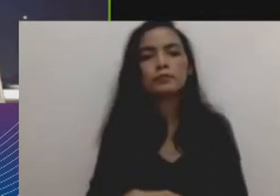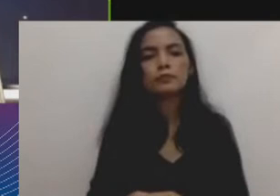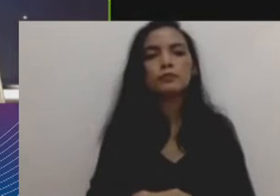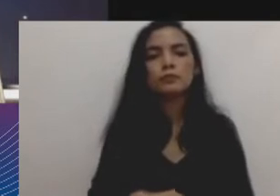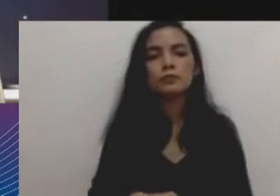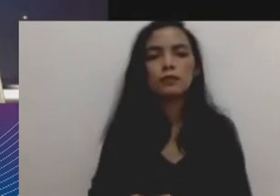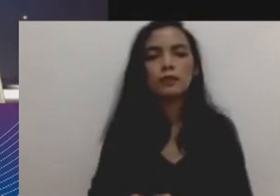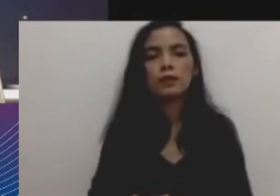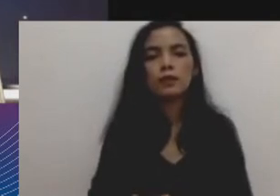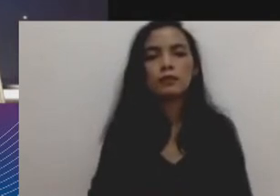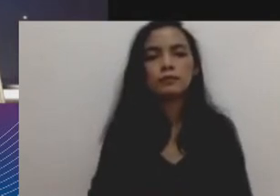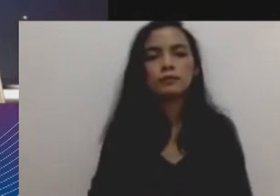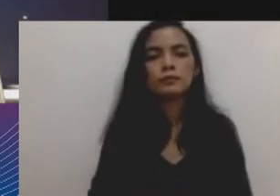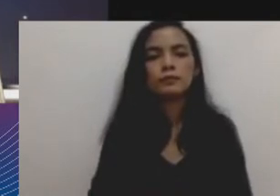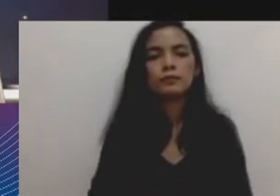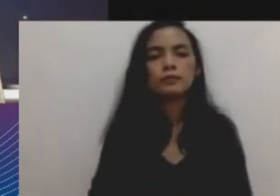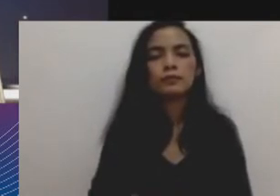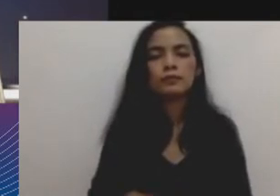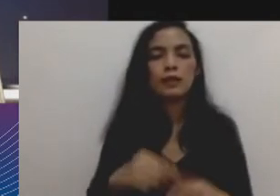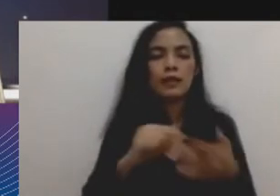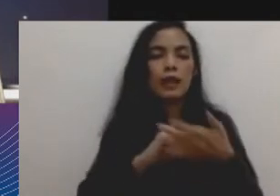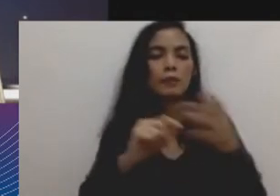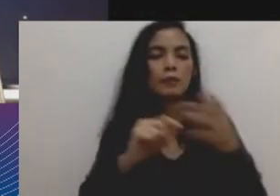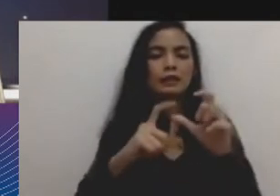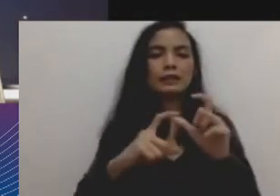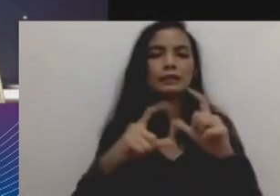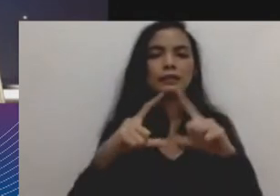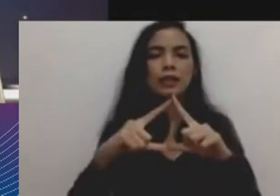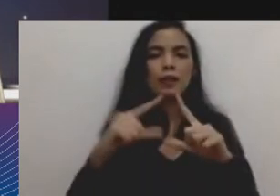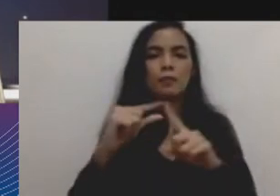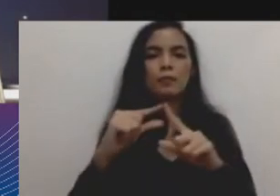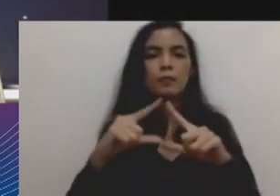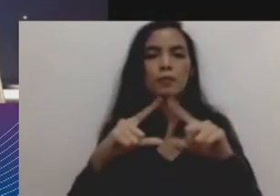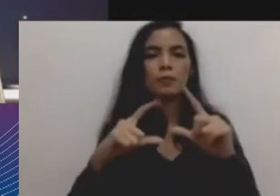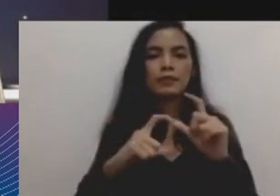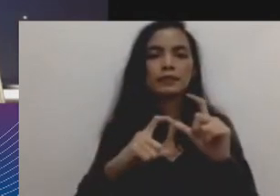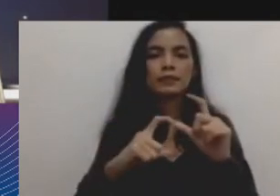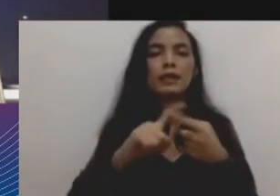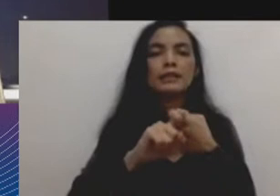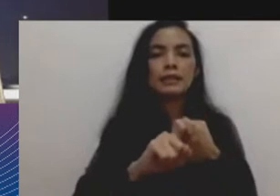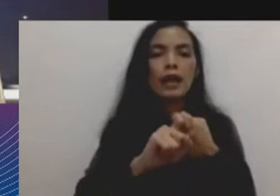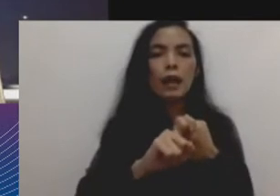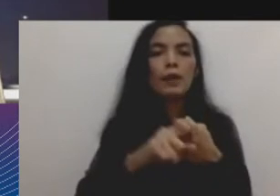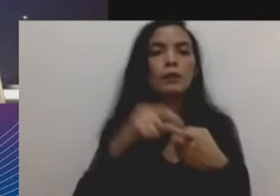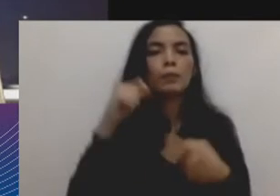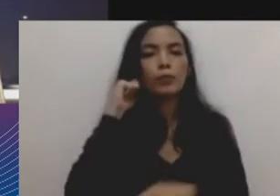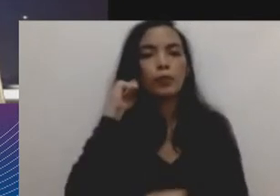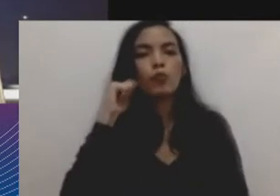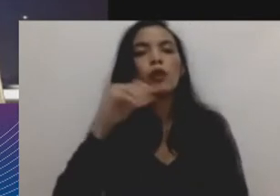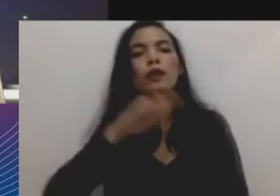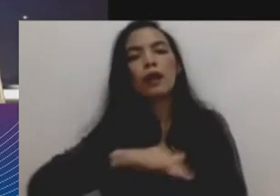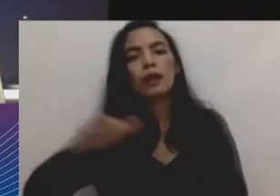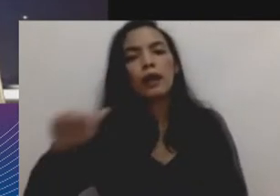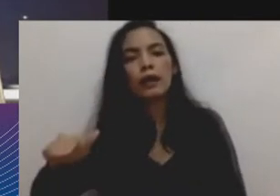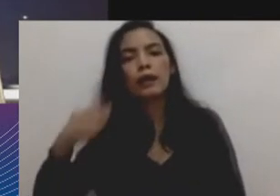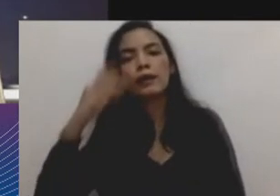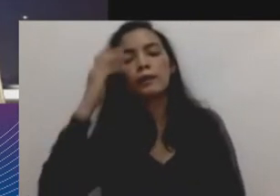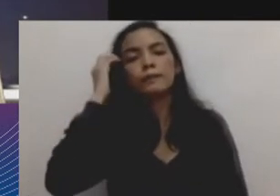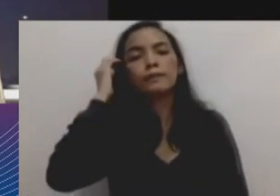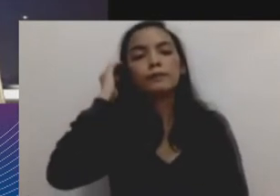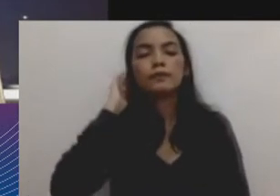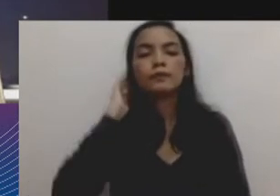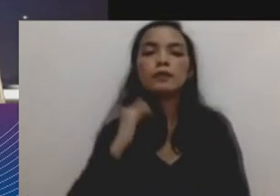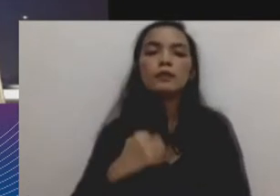129, and then that's SAPA, Sahabat Perempuan Anak, the Friend of Women and Children. Okay, that's 24 hours. If